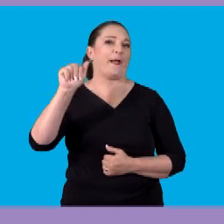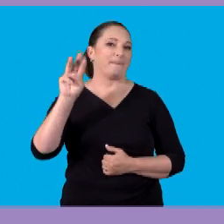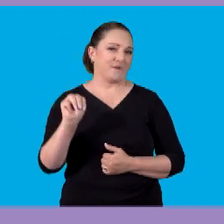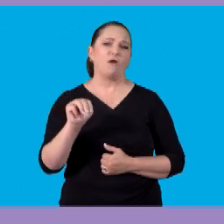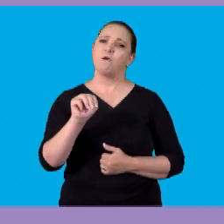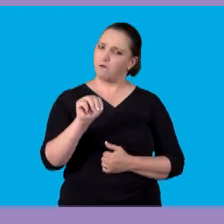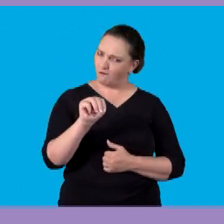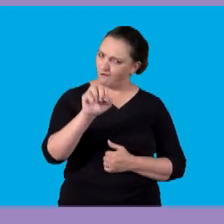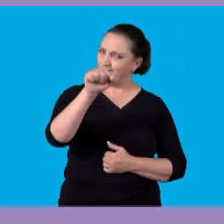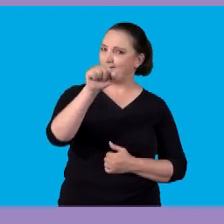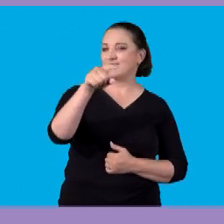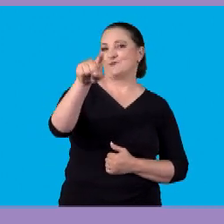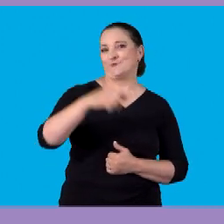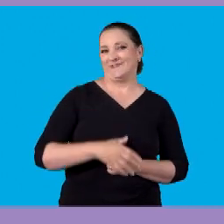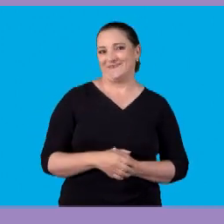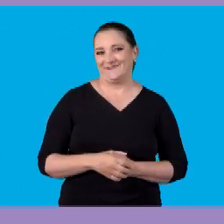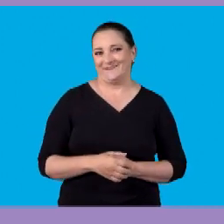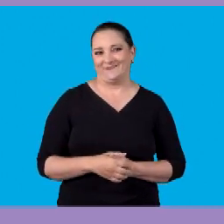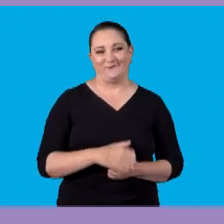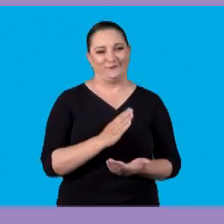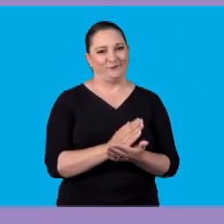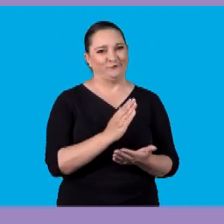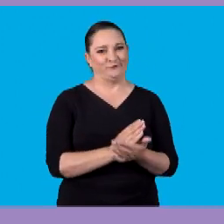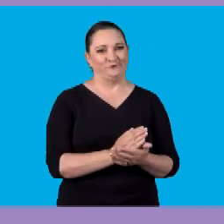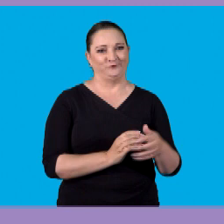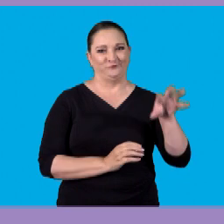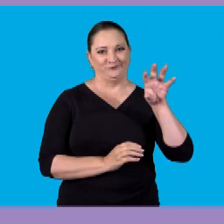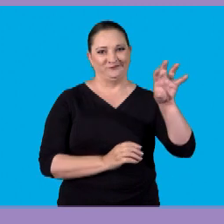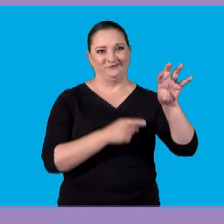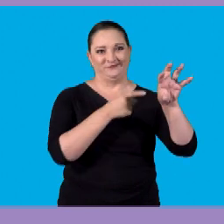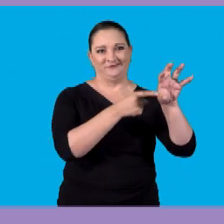absolutely correct. So this is definitely a